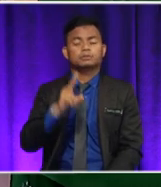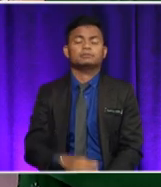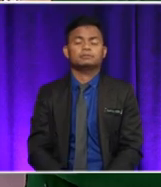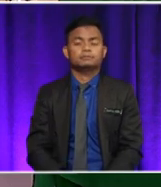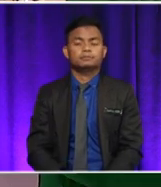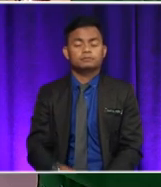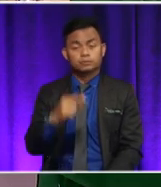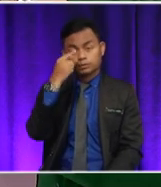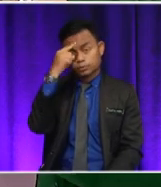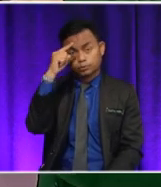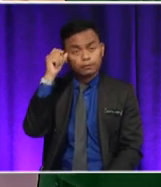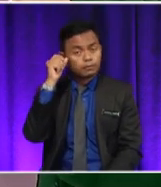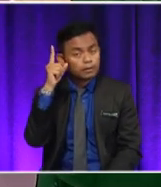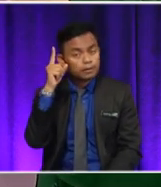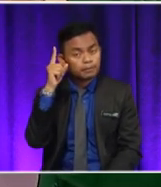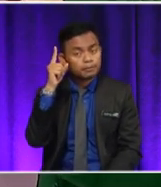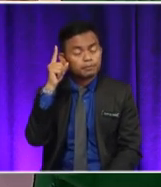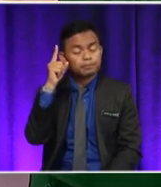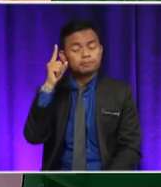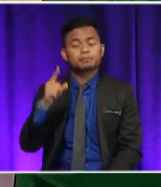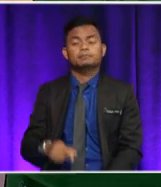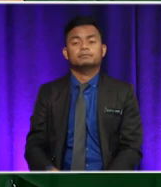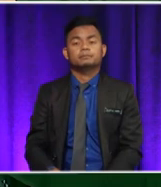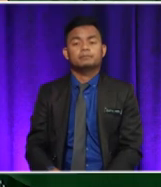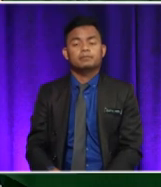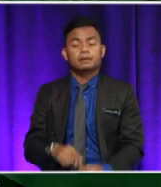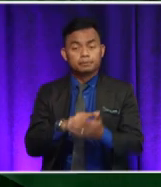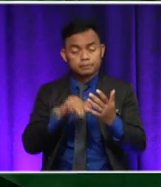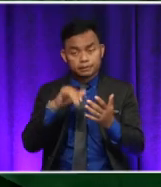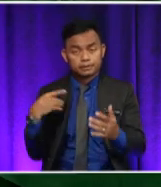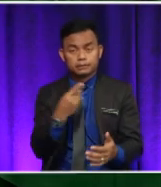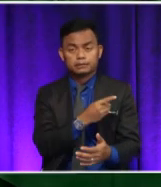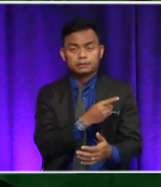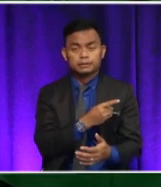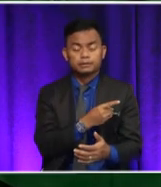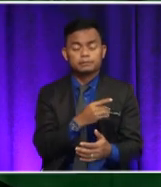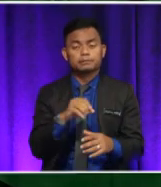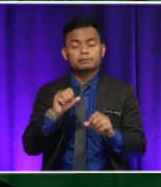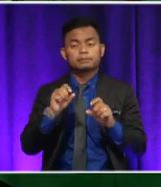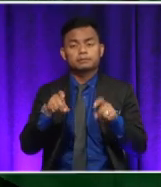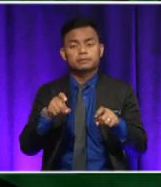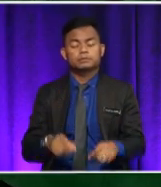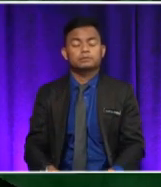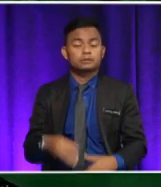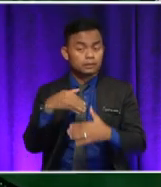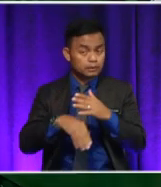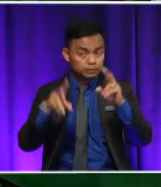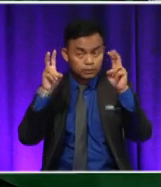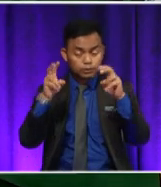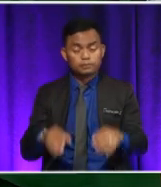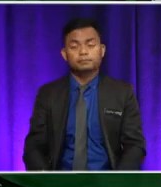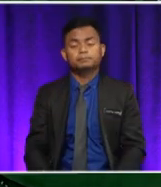understand specific details and information in extended text on a wide range of familiar topics. And the